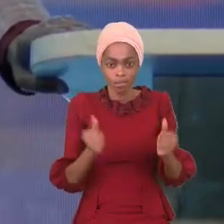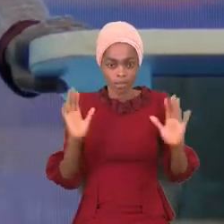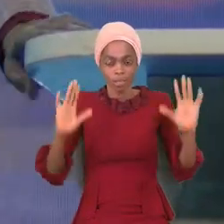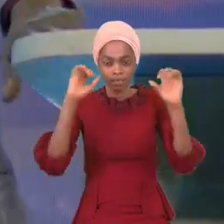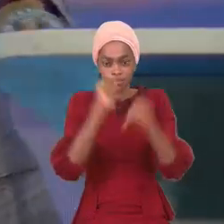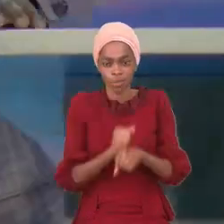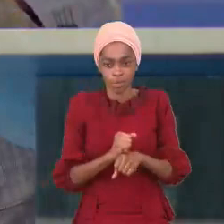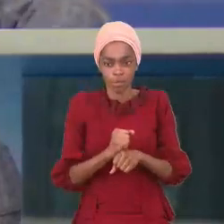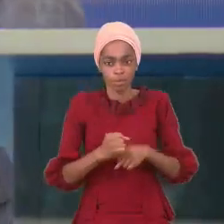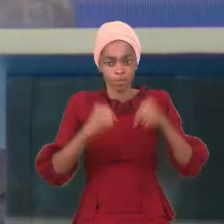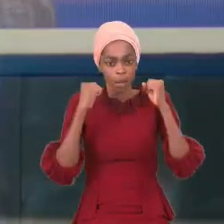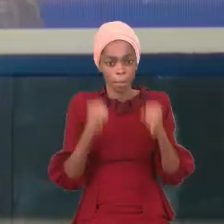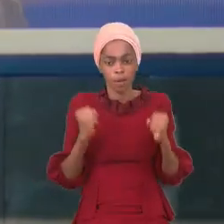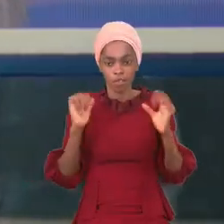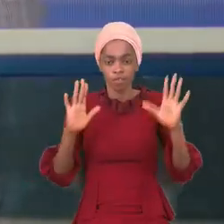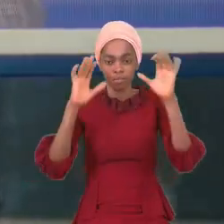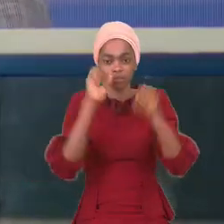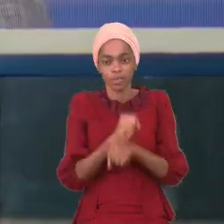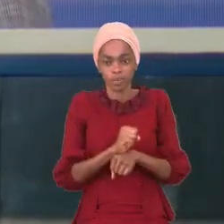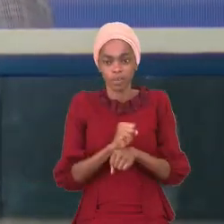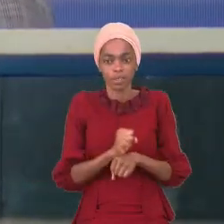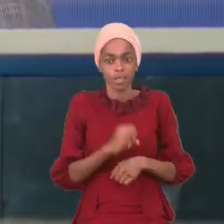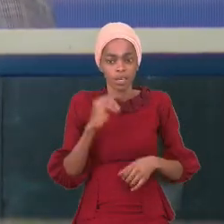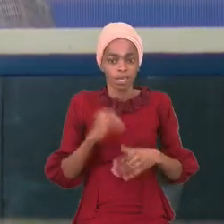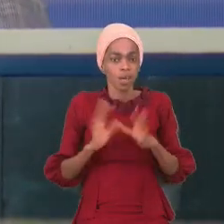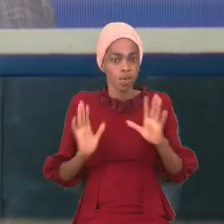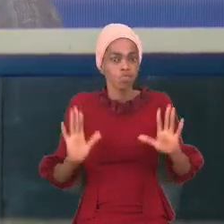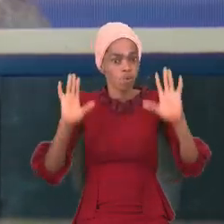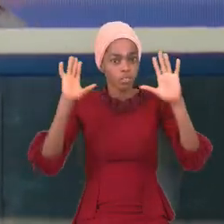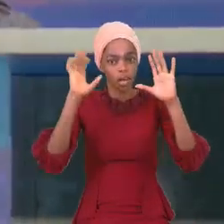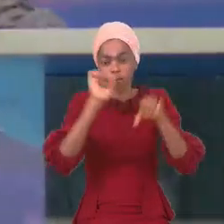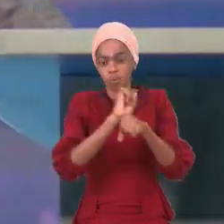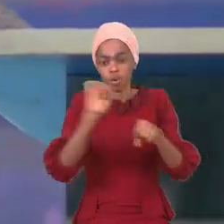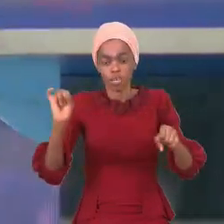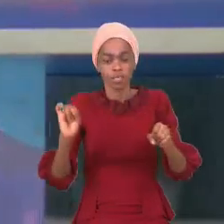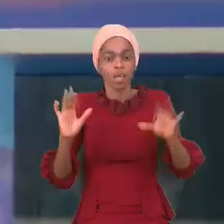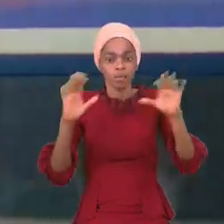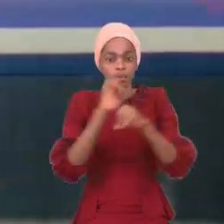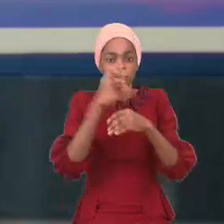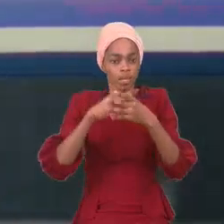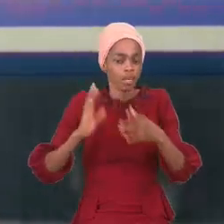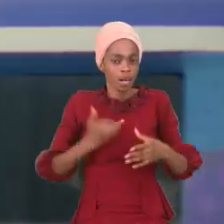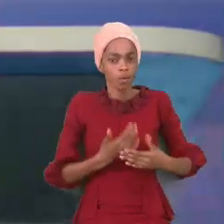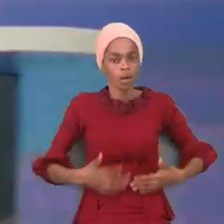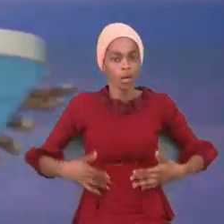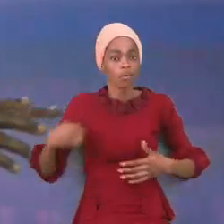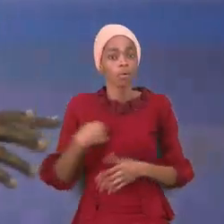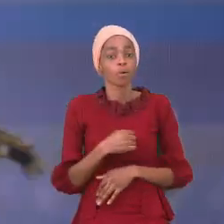miracle, powerful miracle, a wonder-working miracle in our life. We have